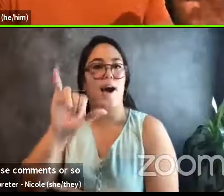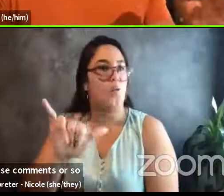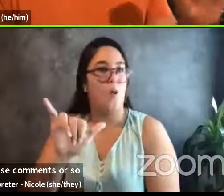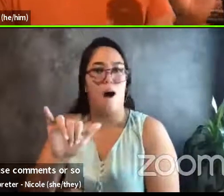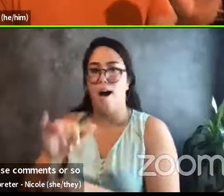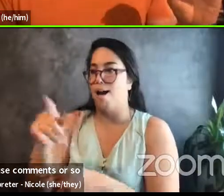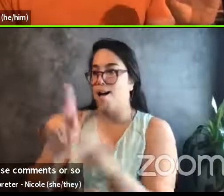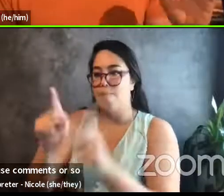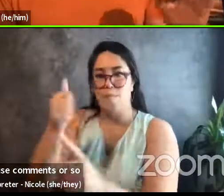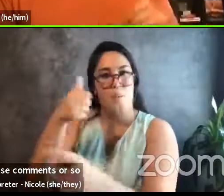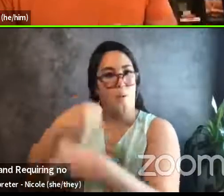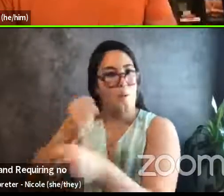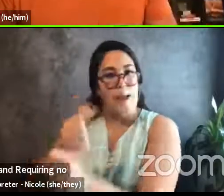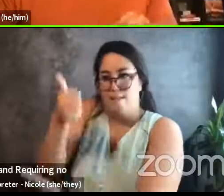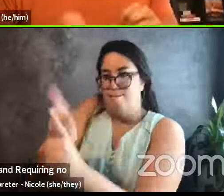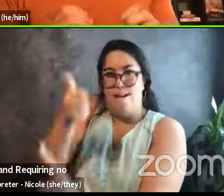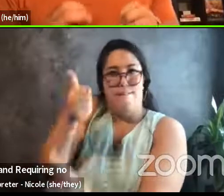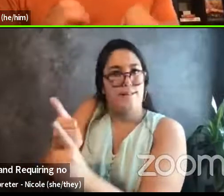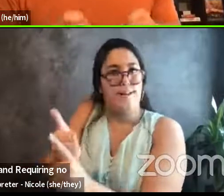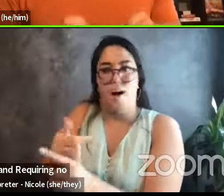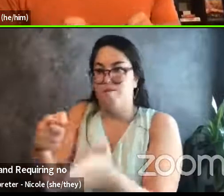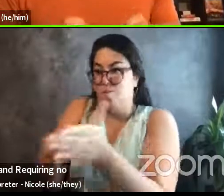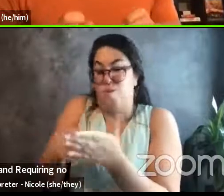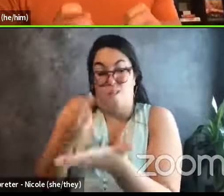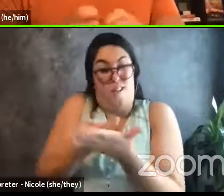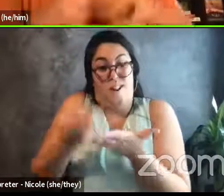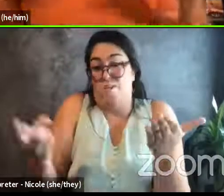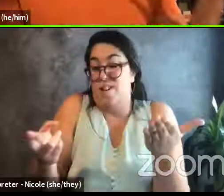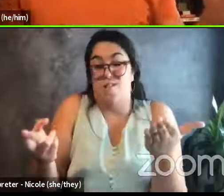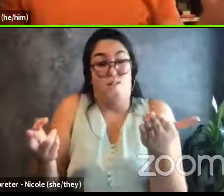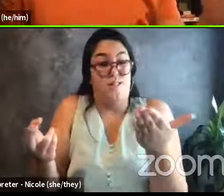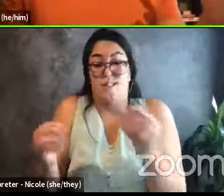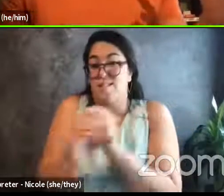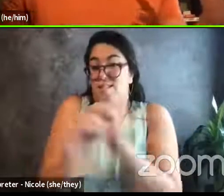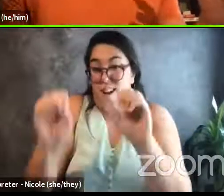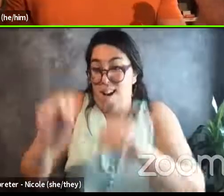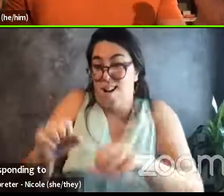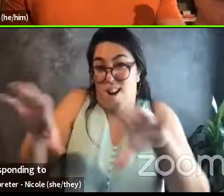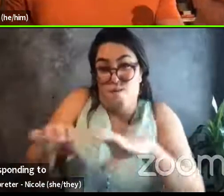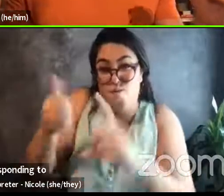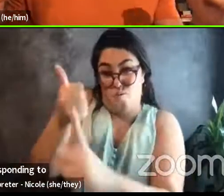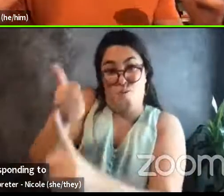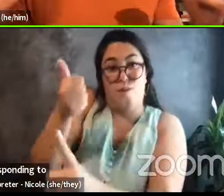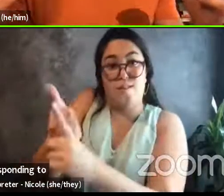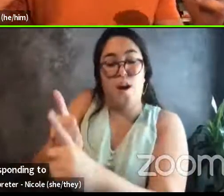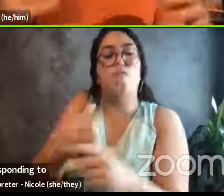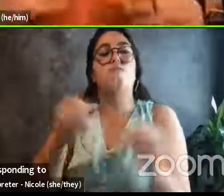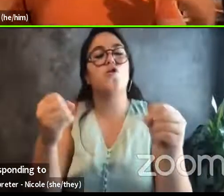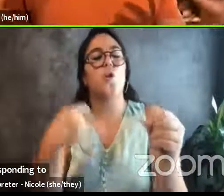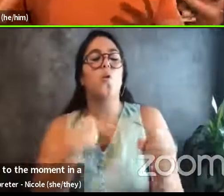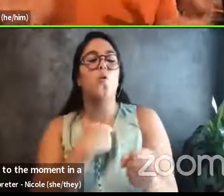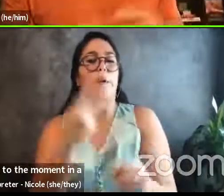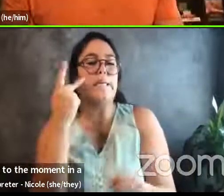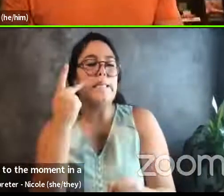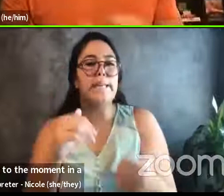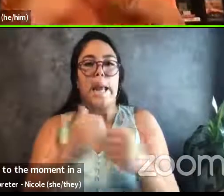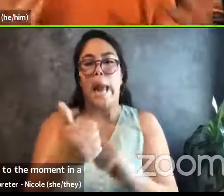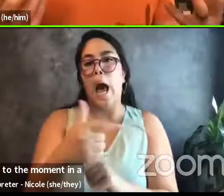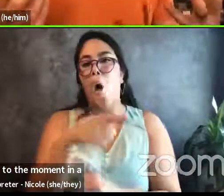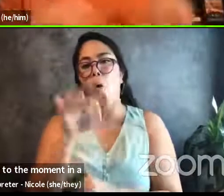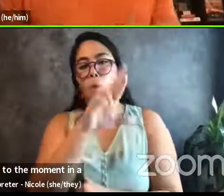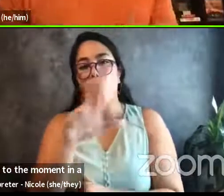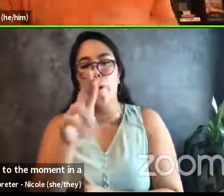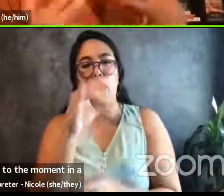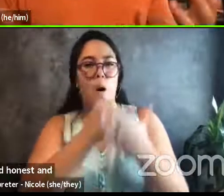resources. So, um, you see queer artists responding to the moment in a way that's far more nimble and